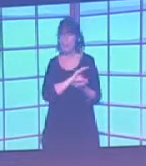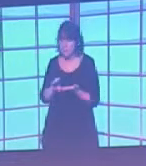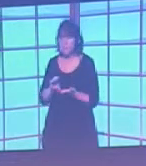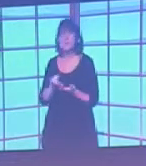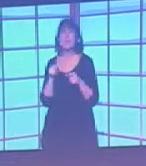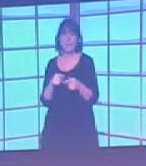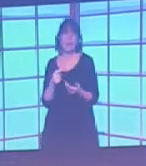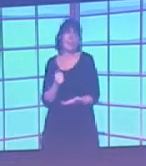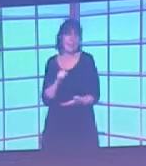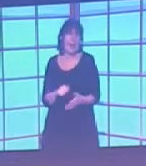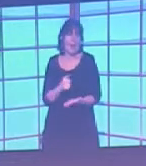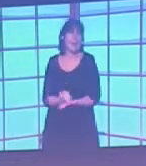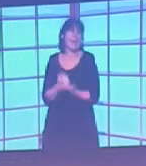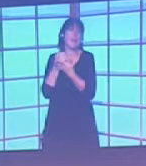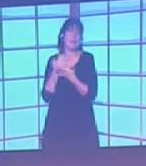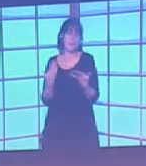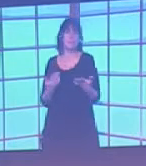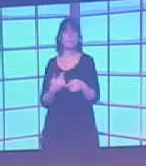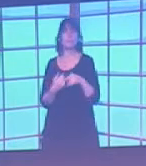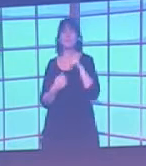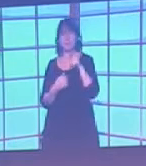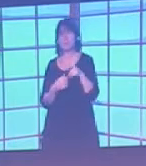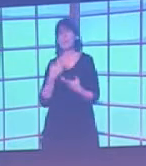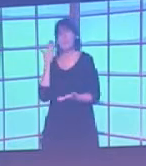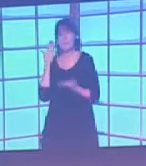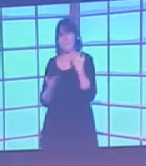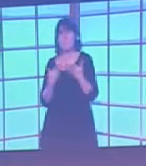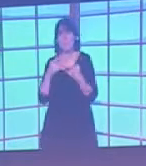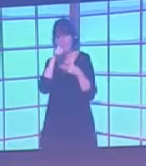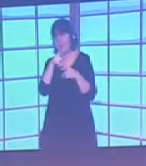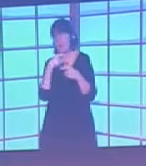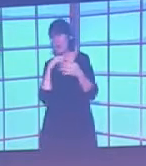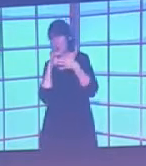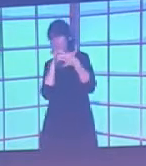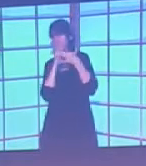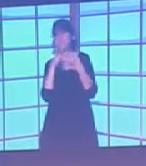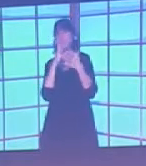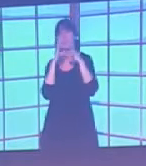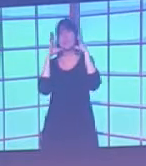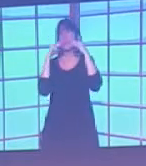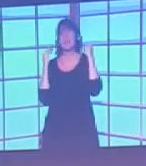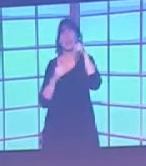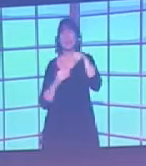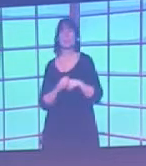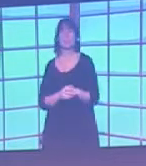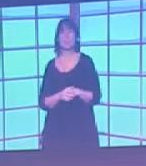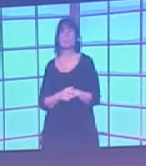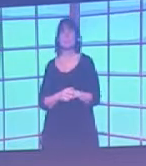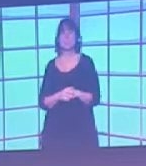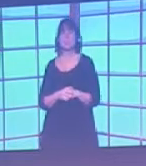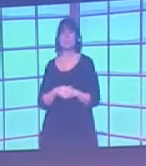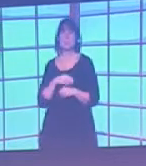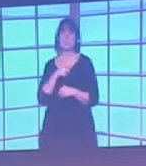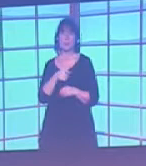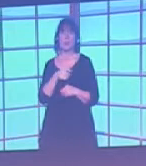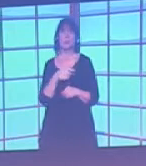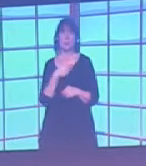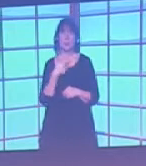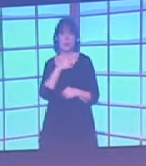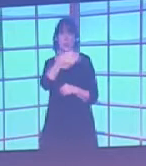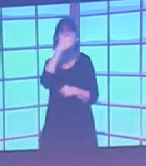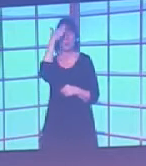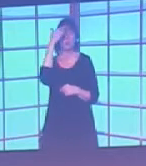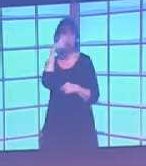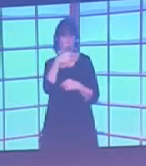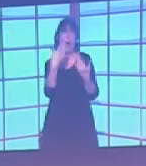that you're keen to pick this baton up with the Netherlands as well. And we certainly know fans in the Netherlands. You know yourself, you